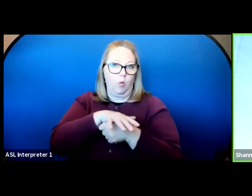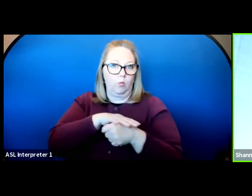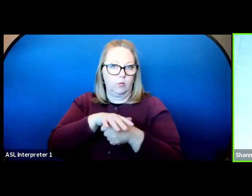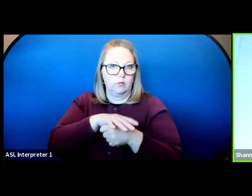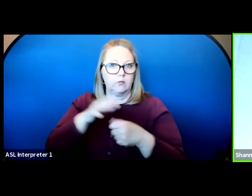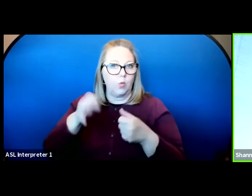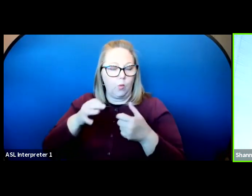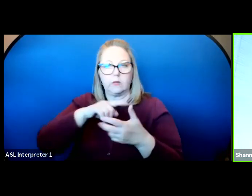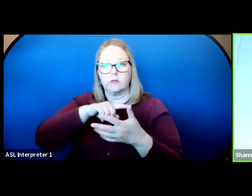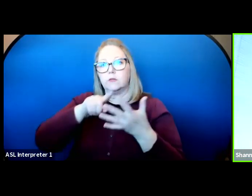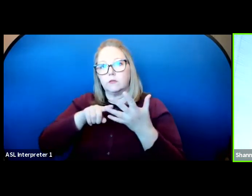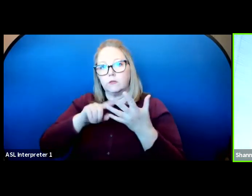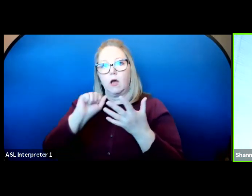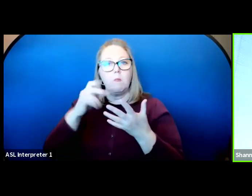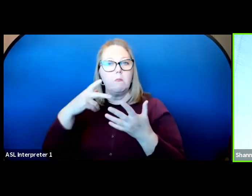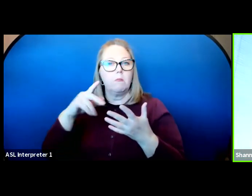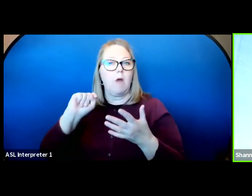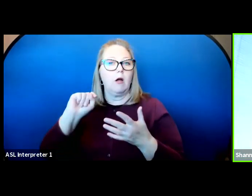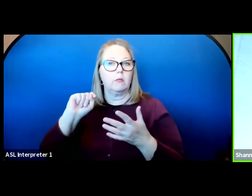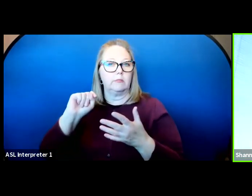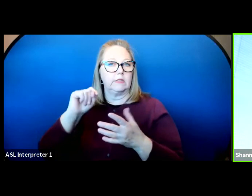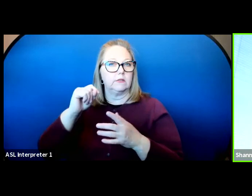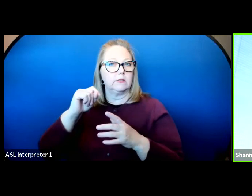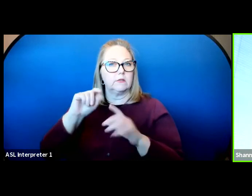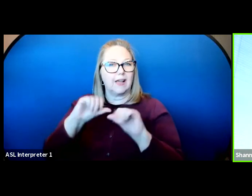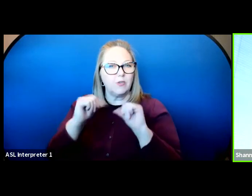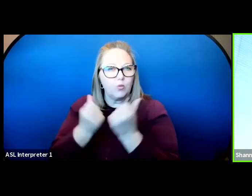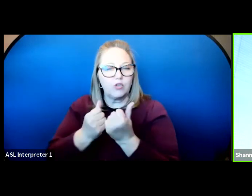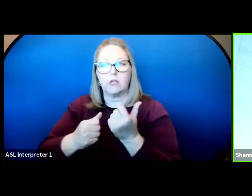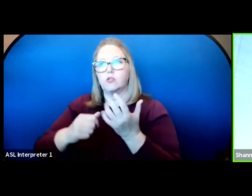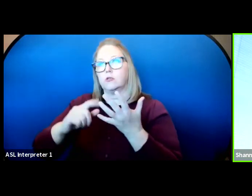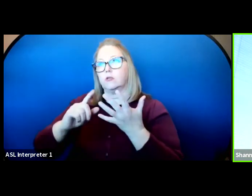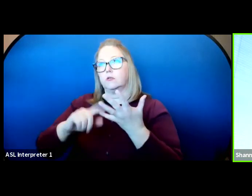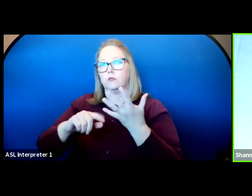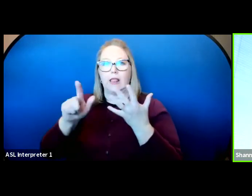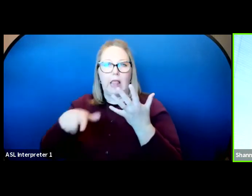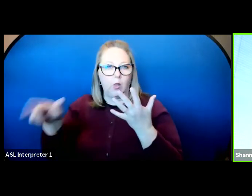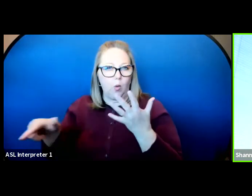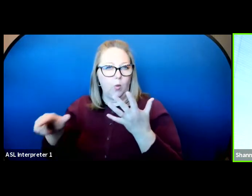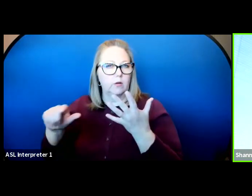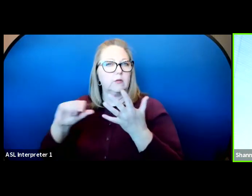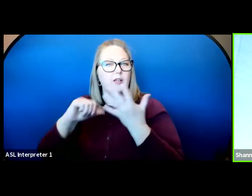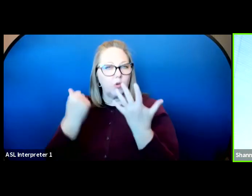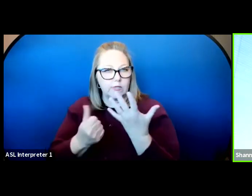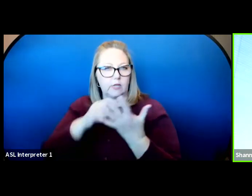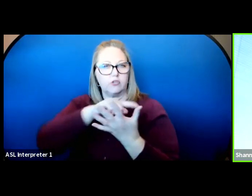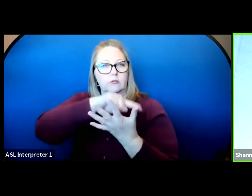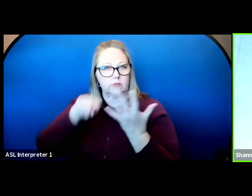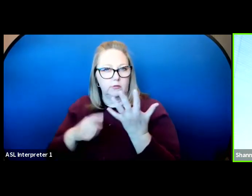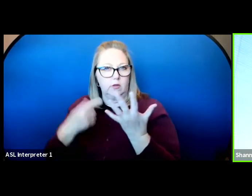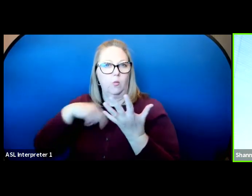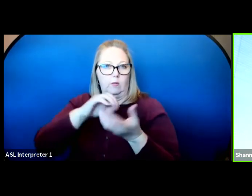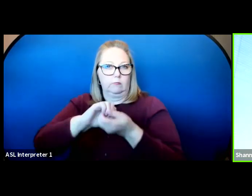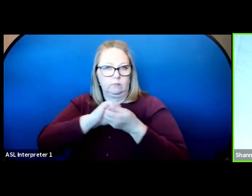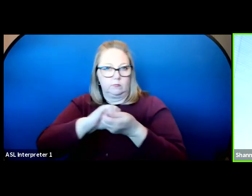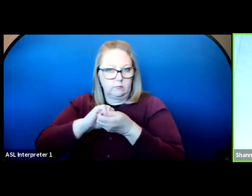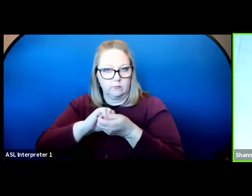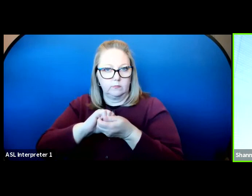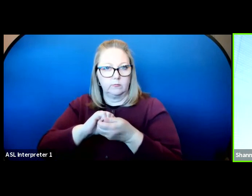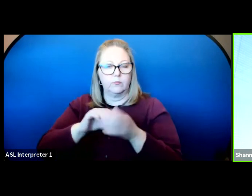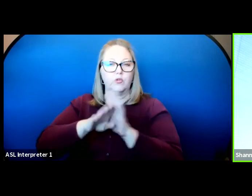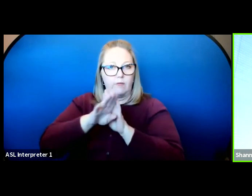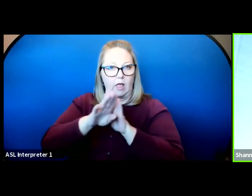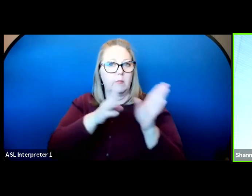with the apartment associations, with the landlords, to develop a plan that will prioritize